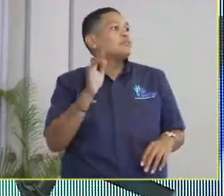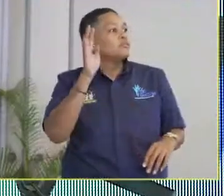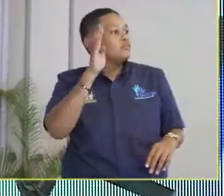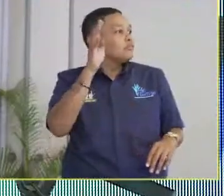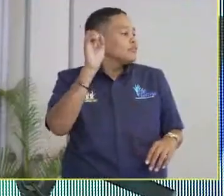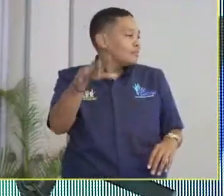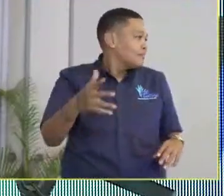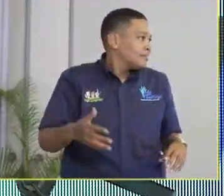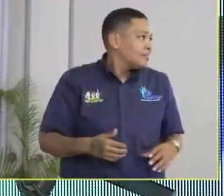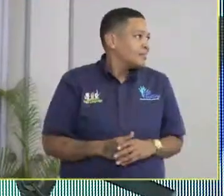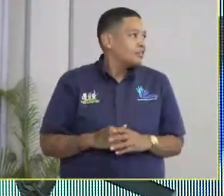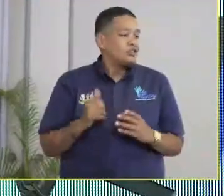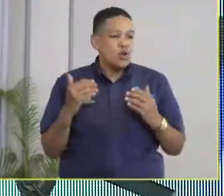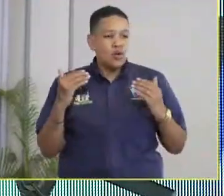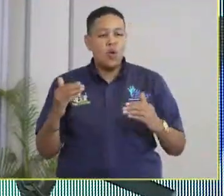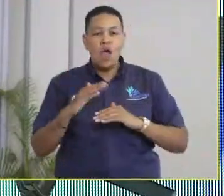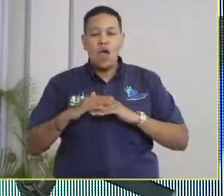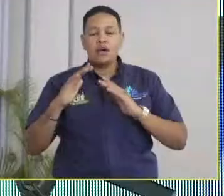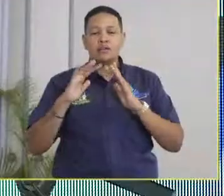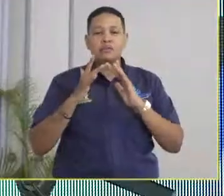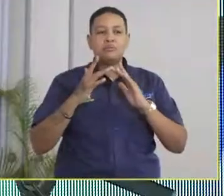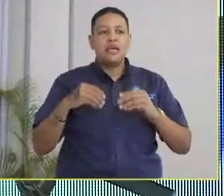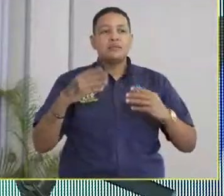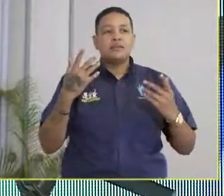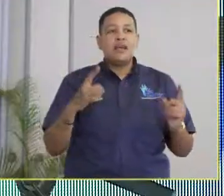you. But just go on to the platform.